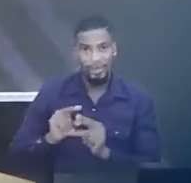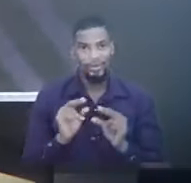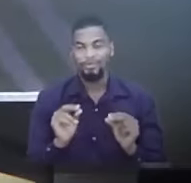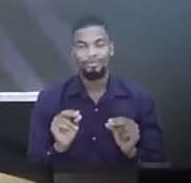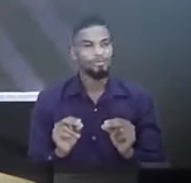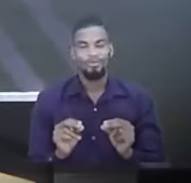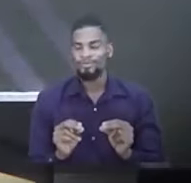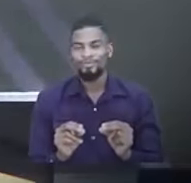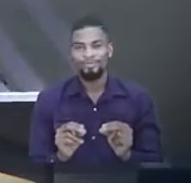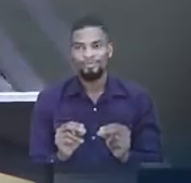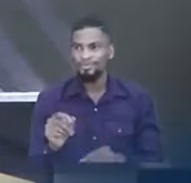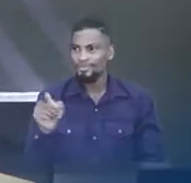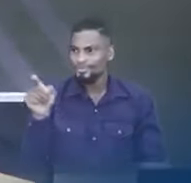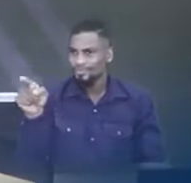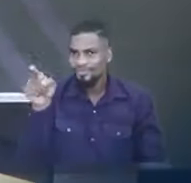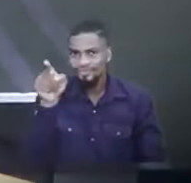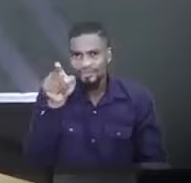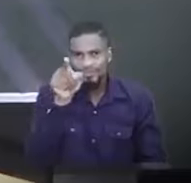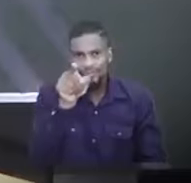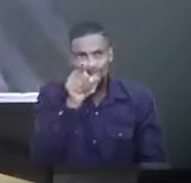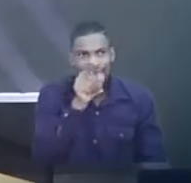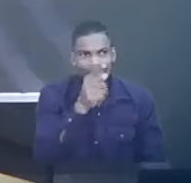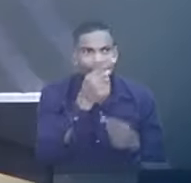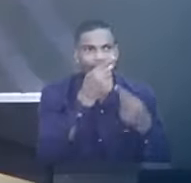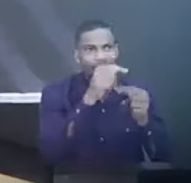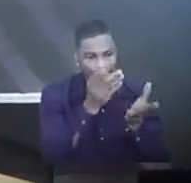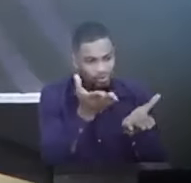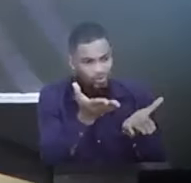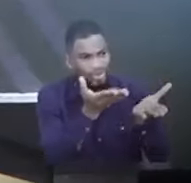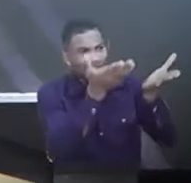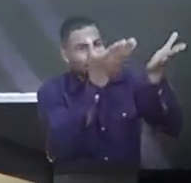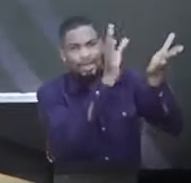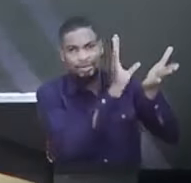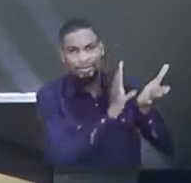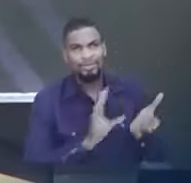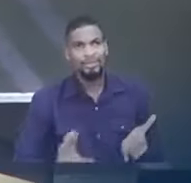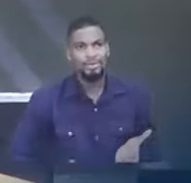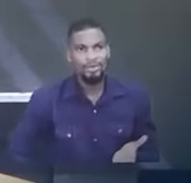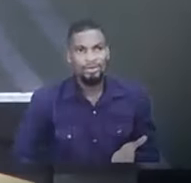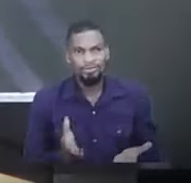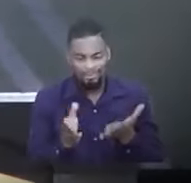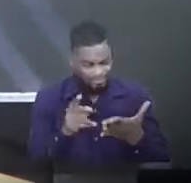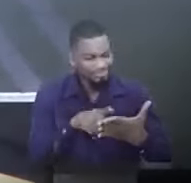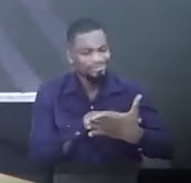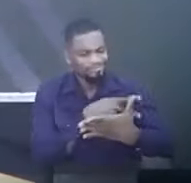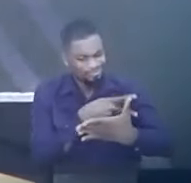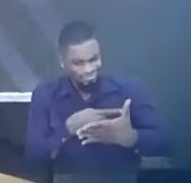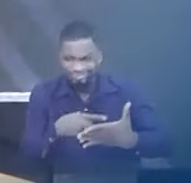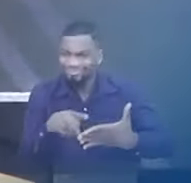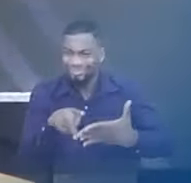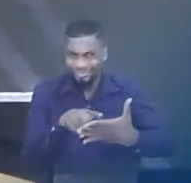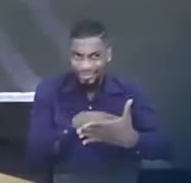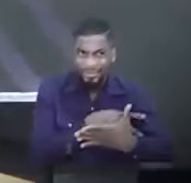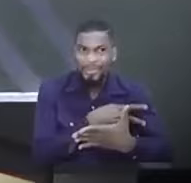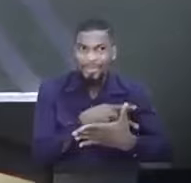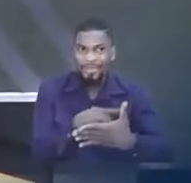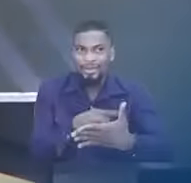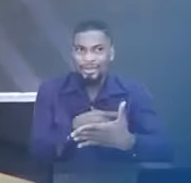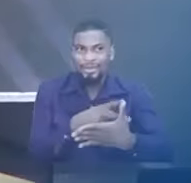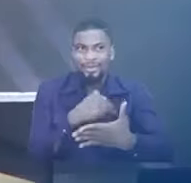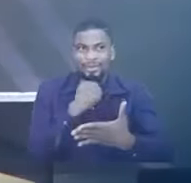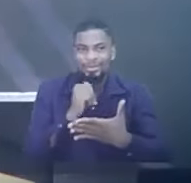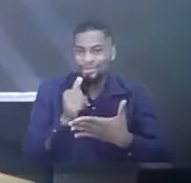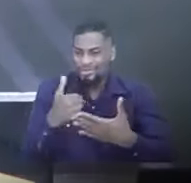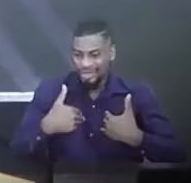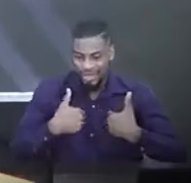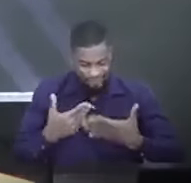And so all of us should try to lift Christ up. Even when you want to dance, it isn't because you have a new